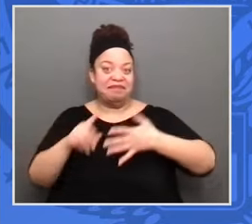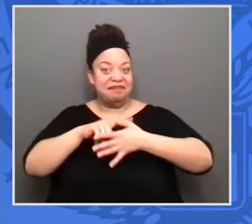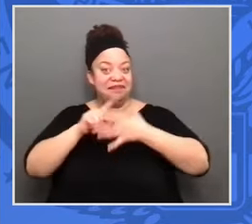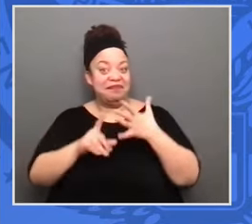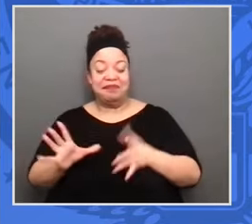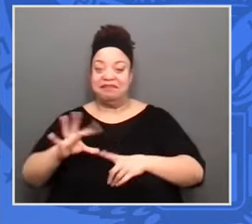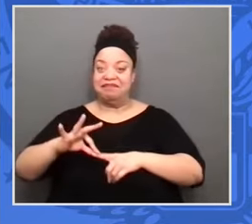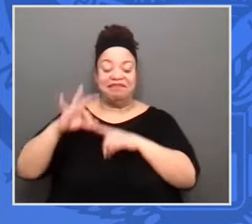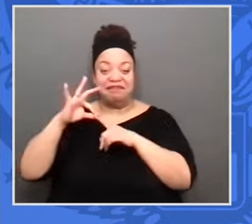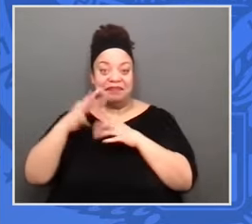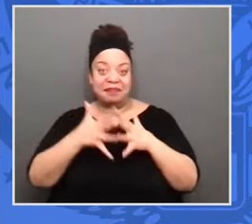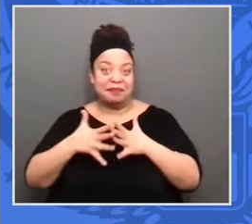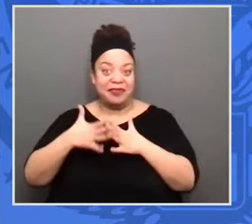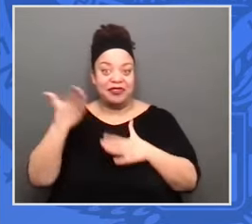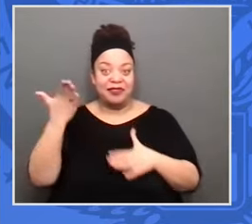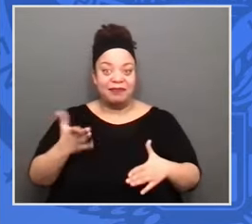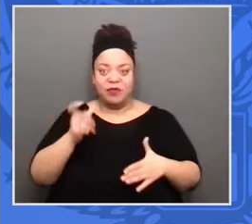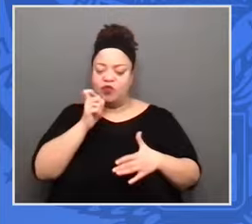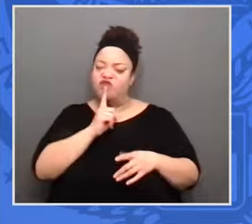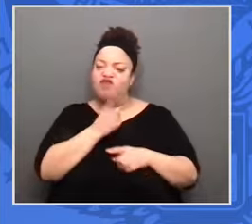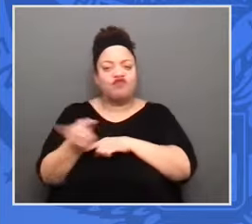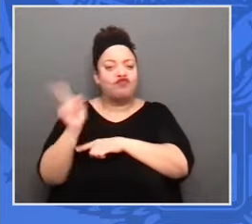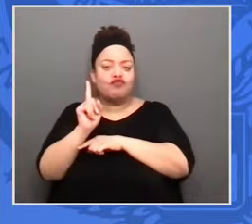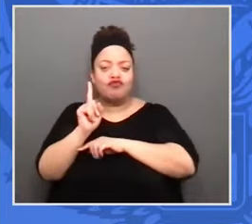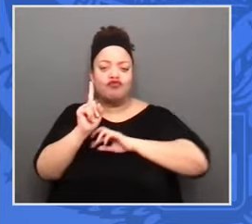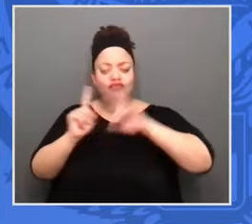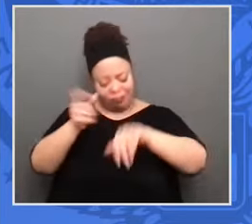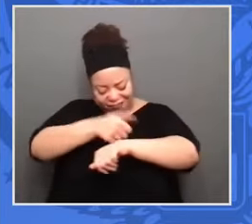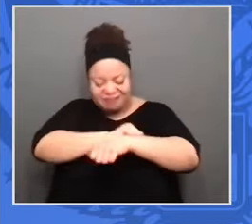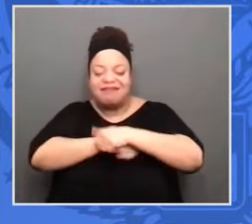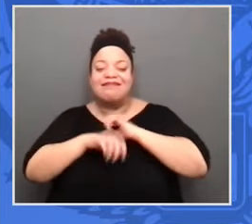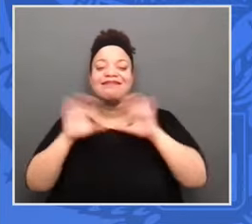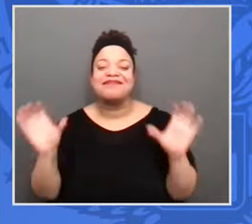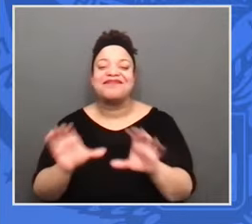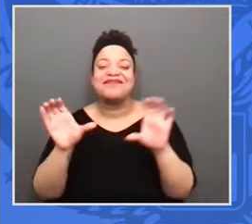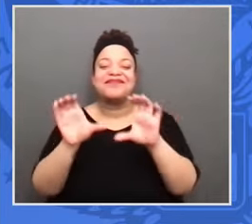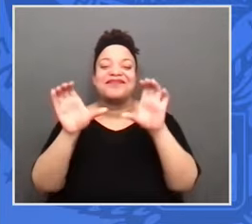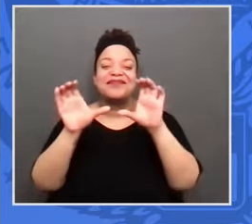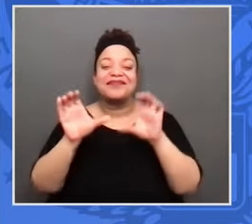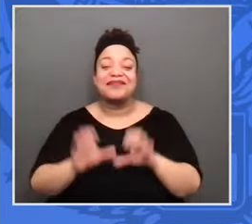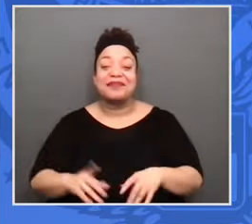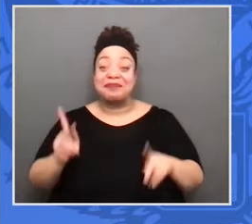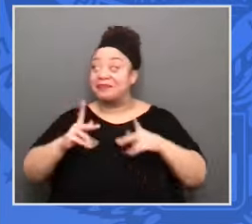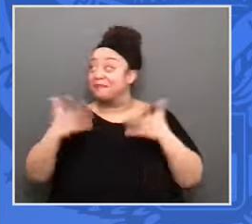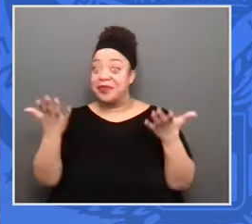indispensable folks who provide the daily services we too often take for granted.